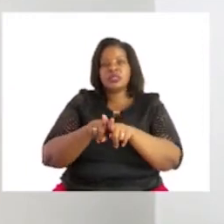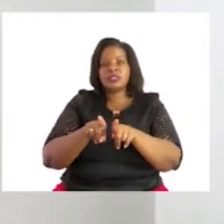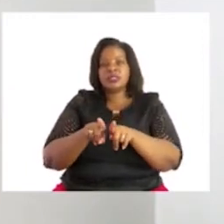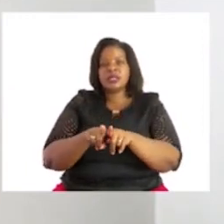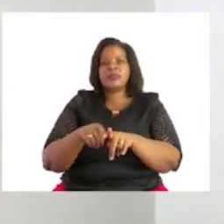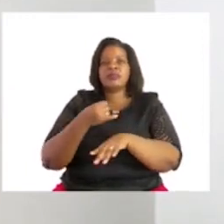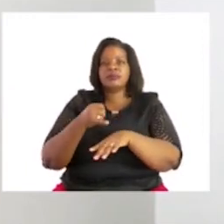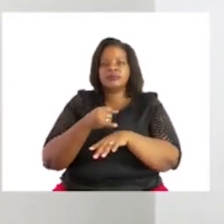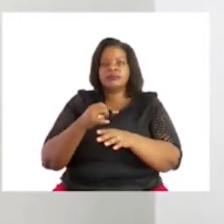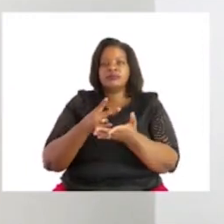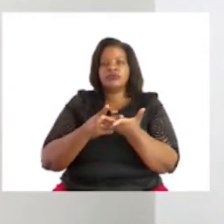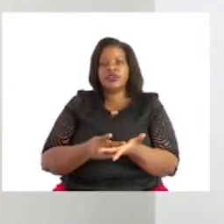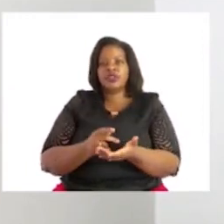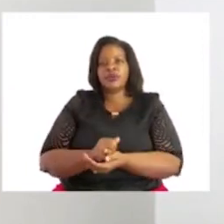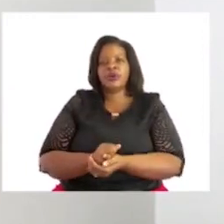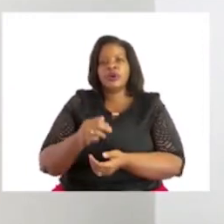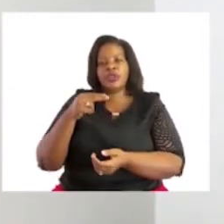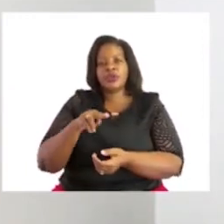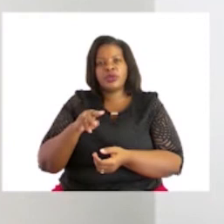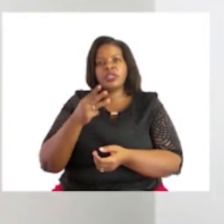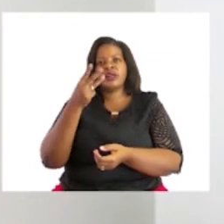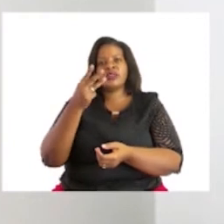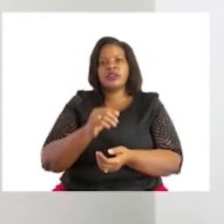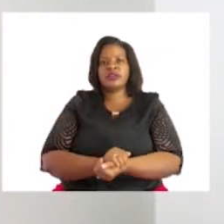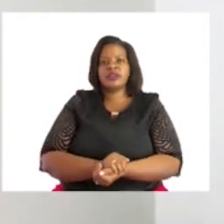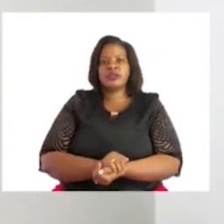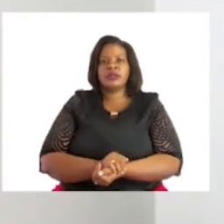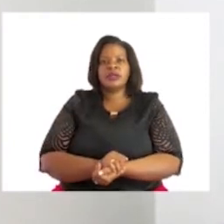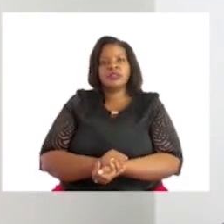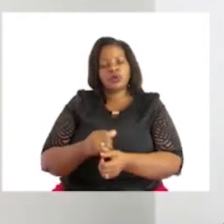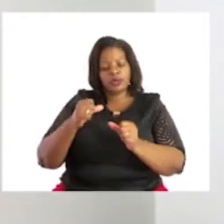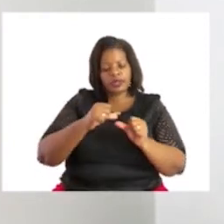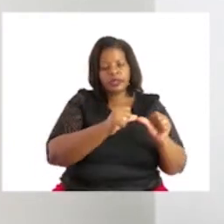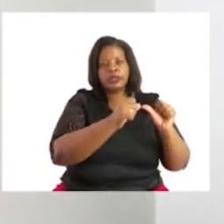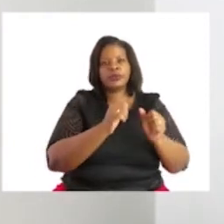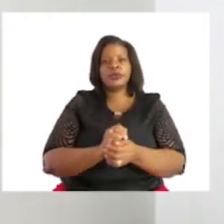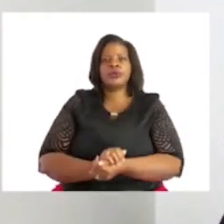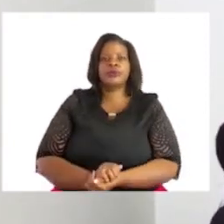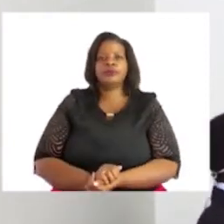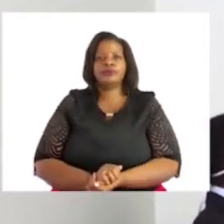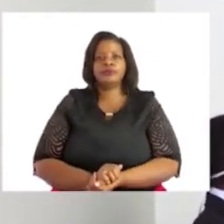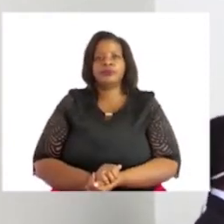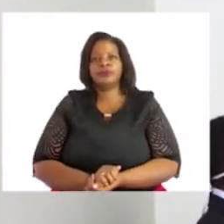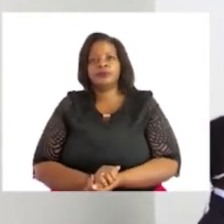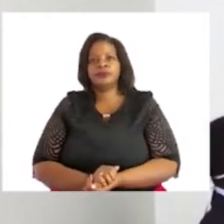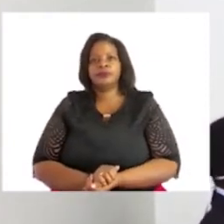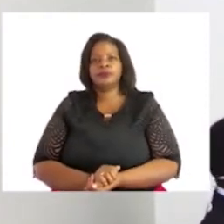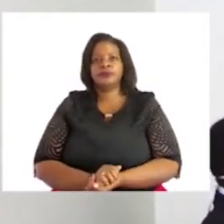value. At the unit, we are having 3, and the list goes. Now,